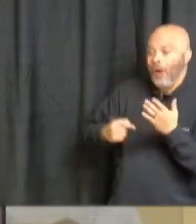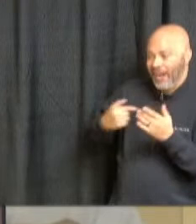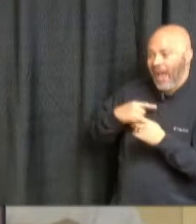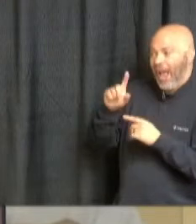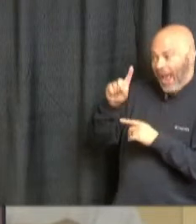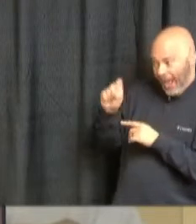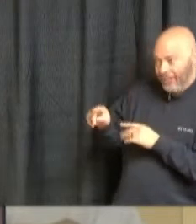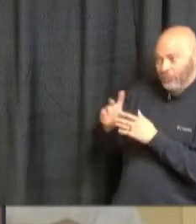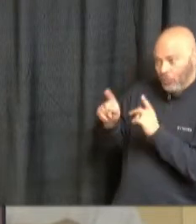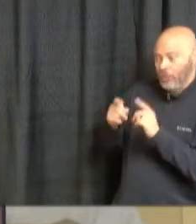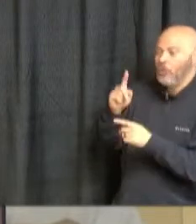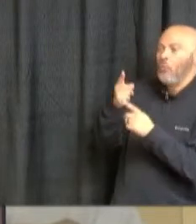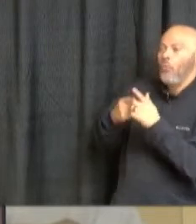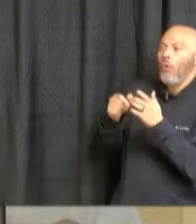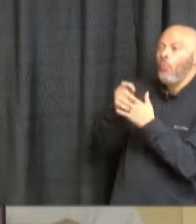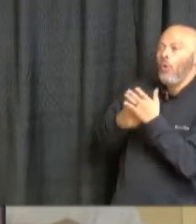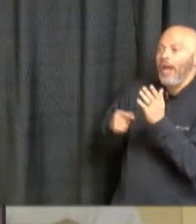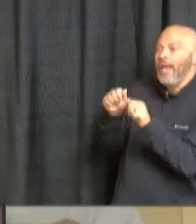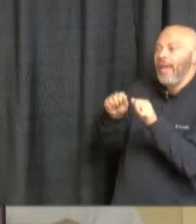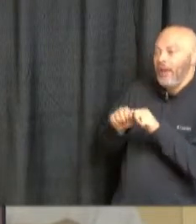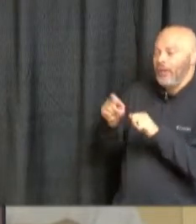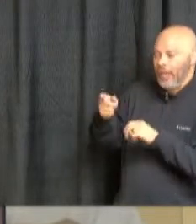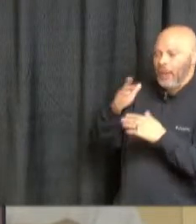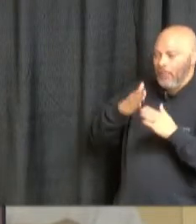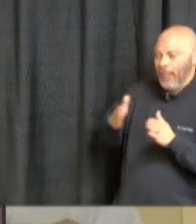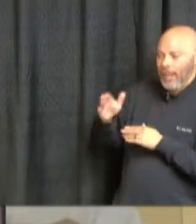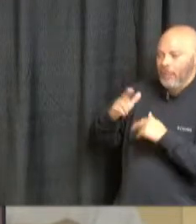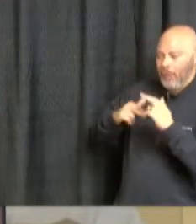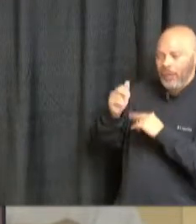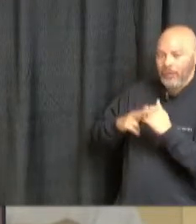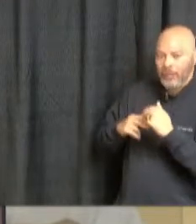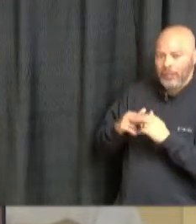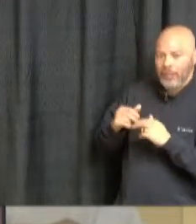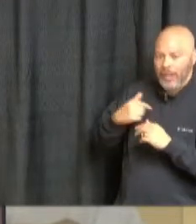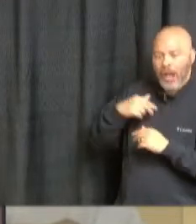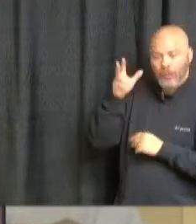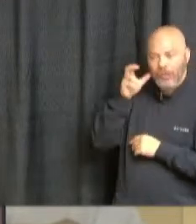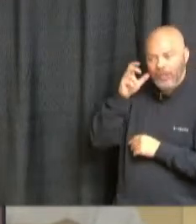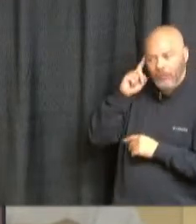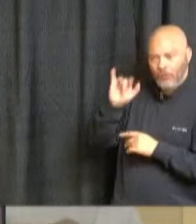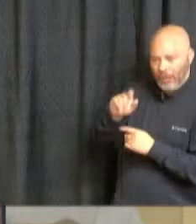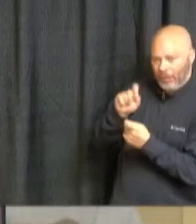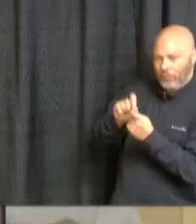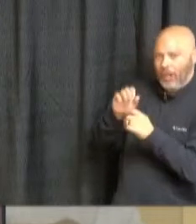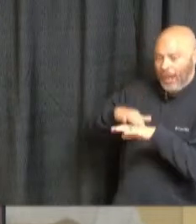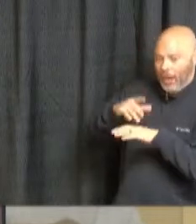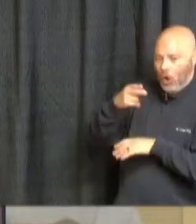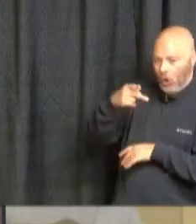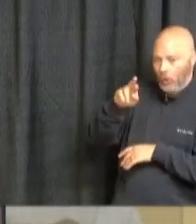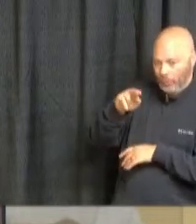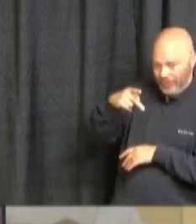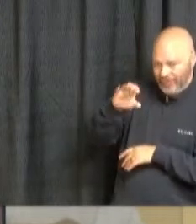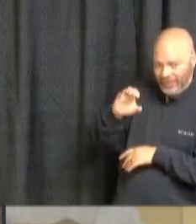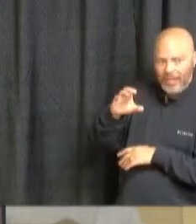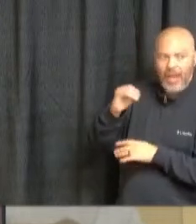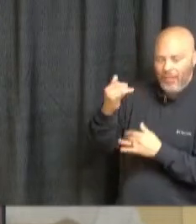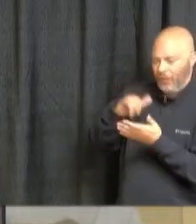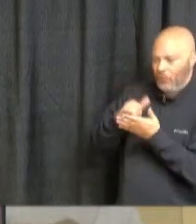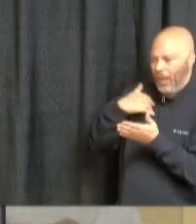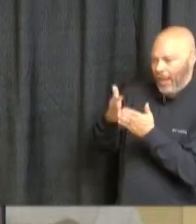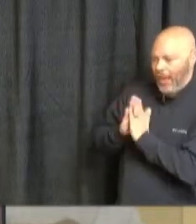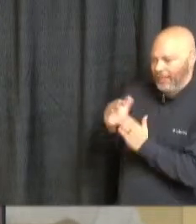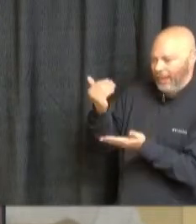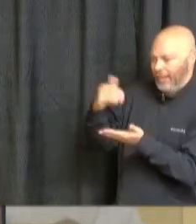the question was what area they were planning on putting that in. And I was listening for that at the Regional Planning Commission, and that was why I re-asked